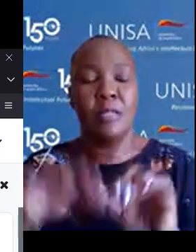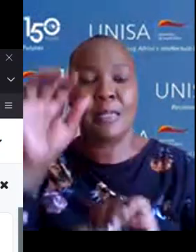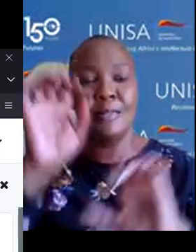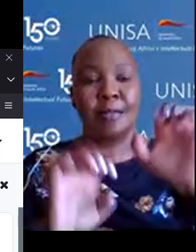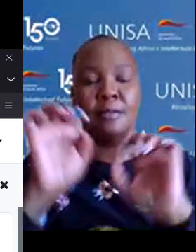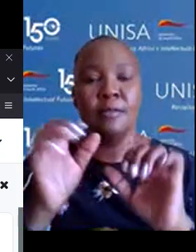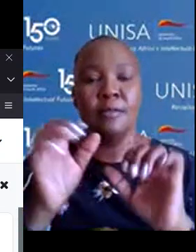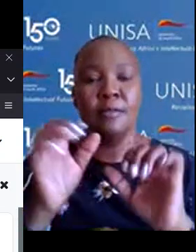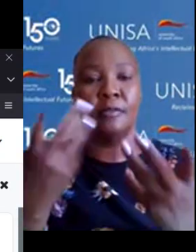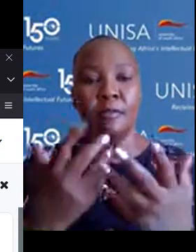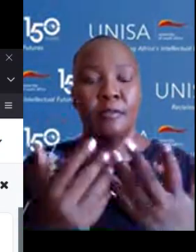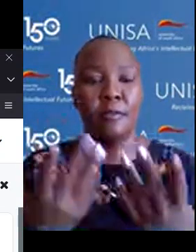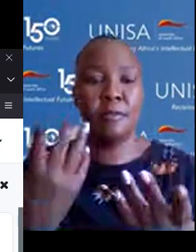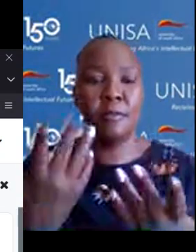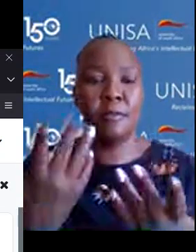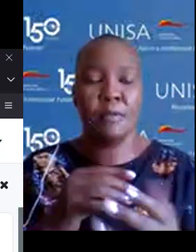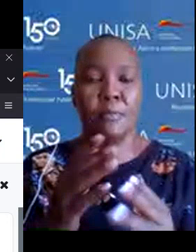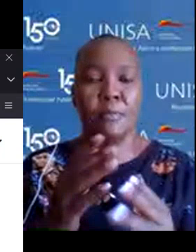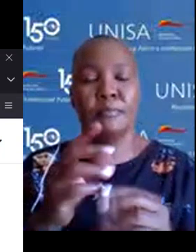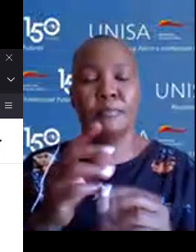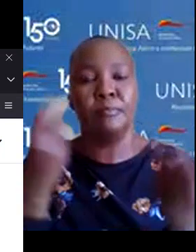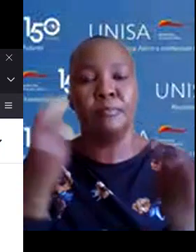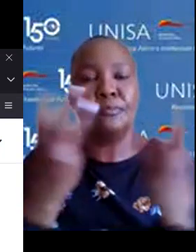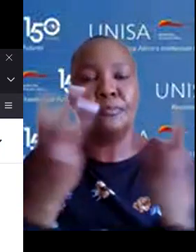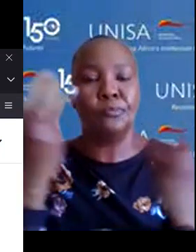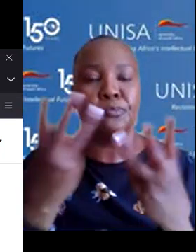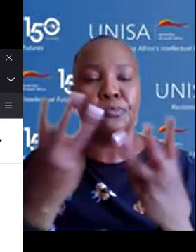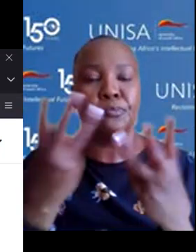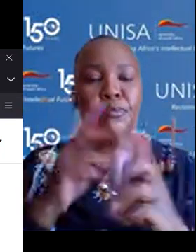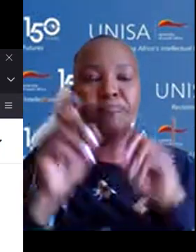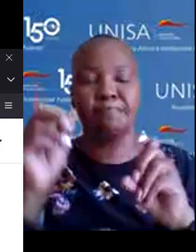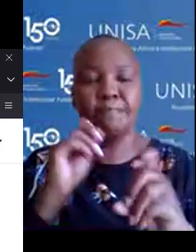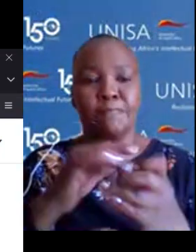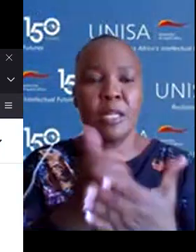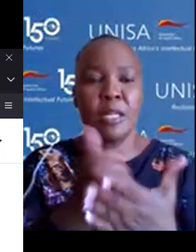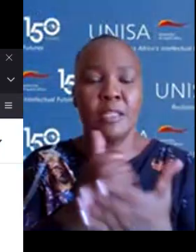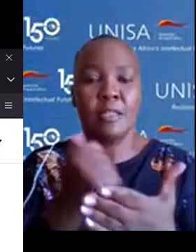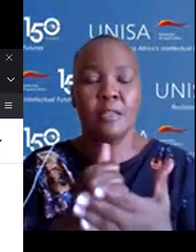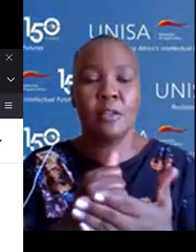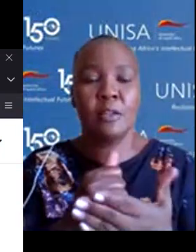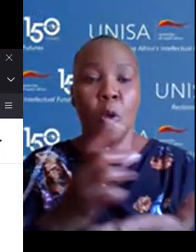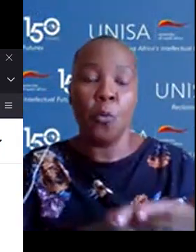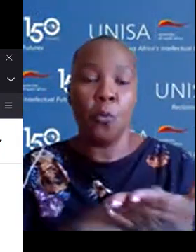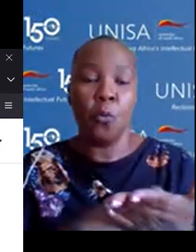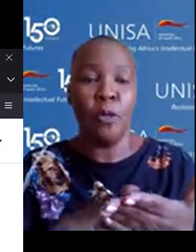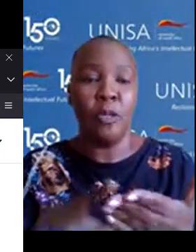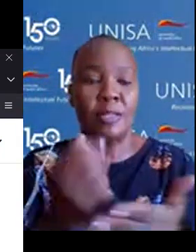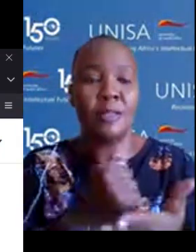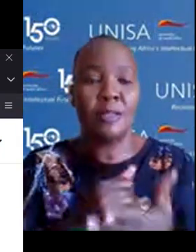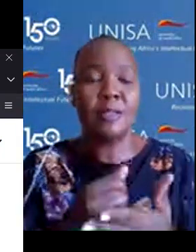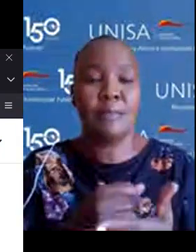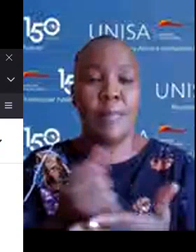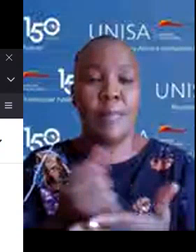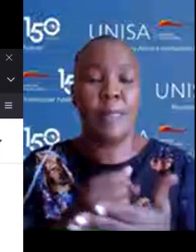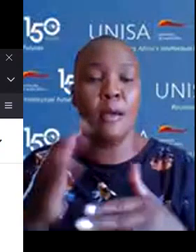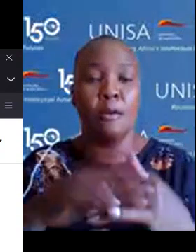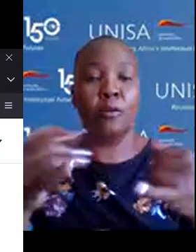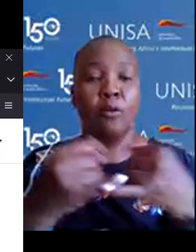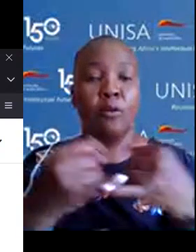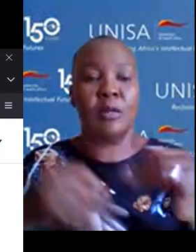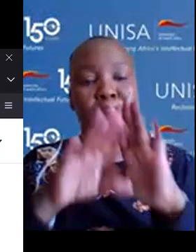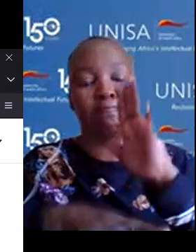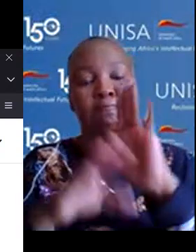people asking about registration. So remember, if you want to do a week session, you can register online. It's under this registration link.